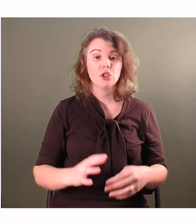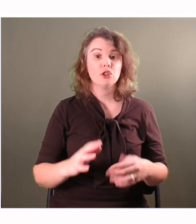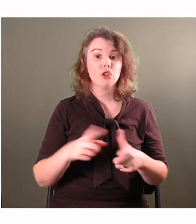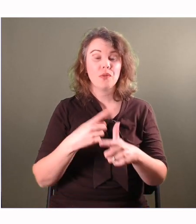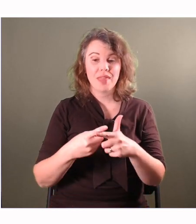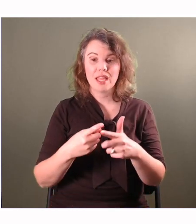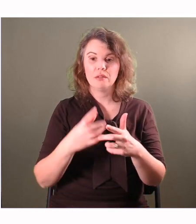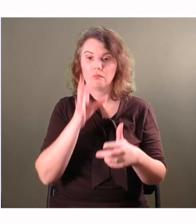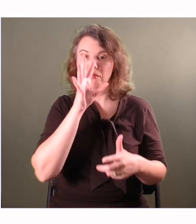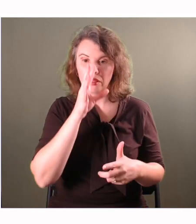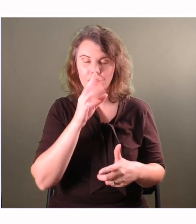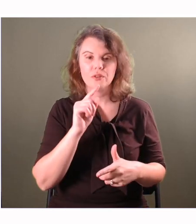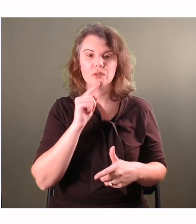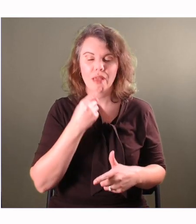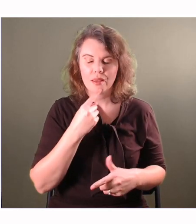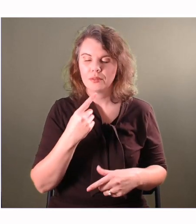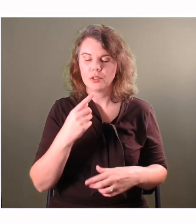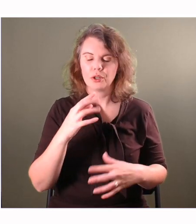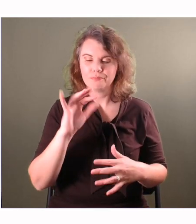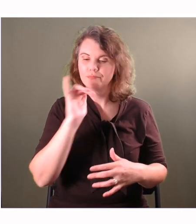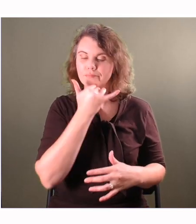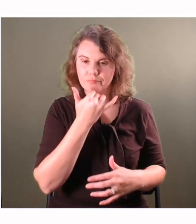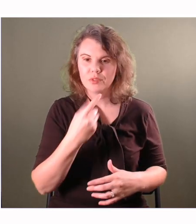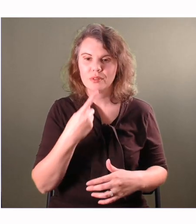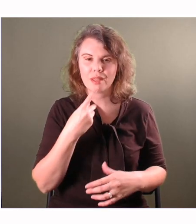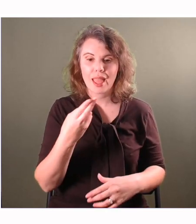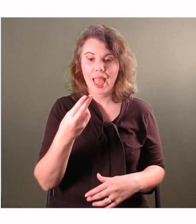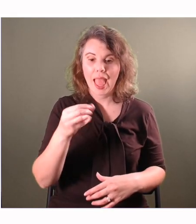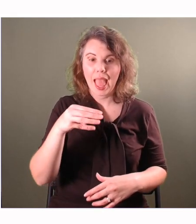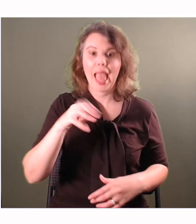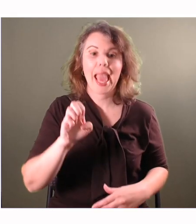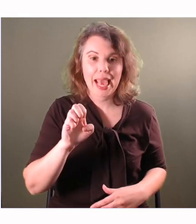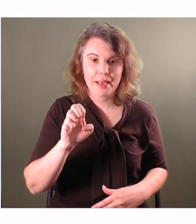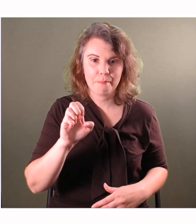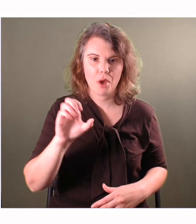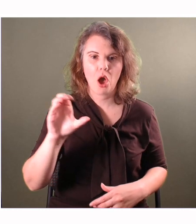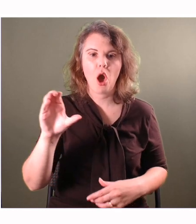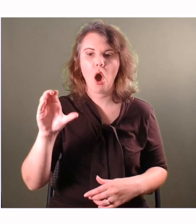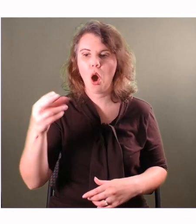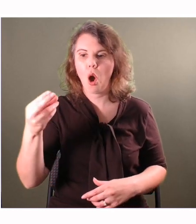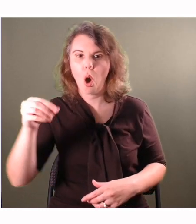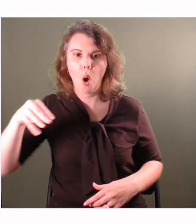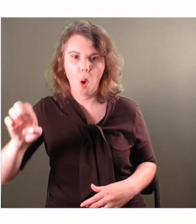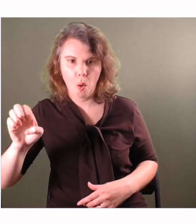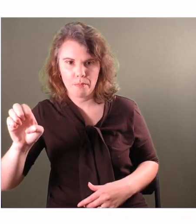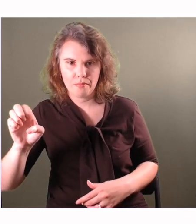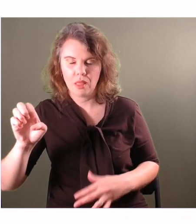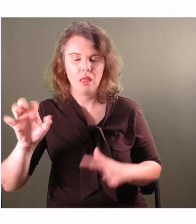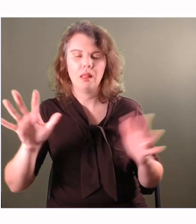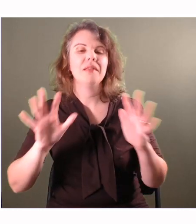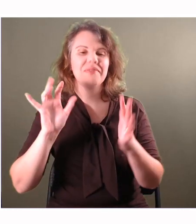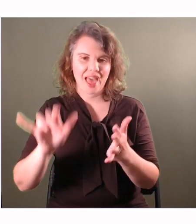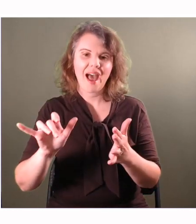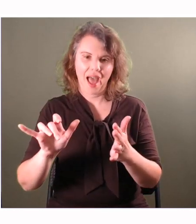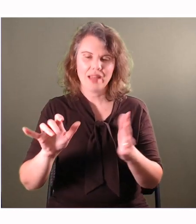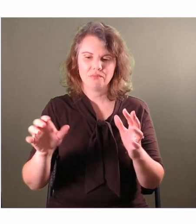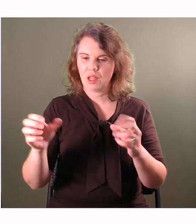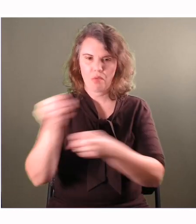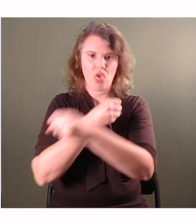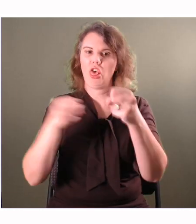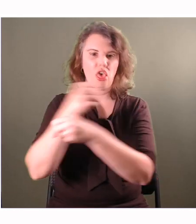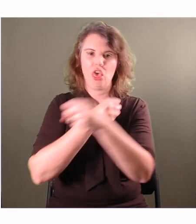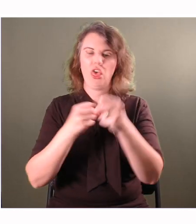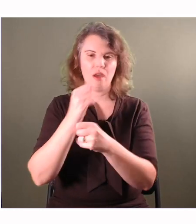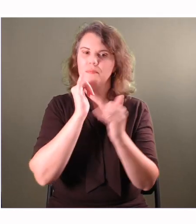of came home, you would have came comb. That's it for the production theory. Very simple.